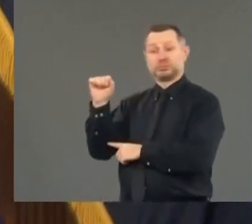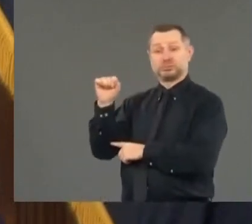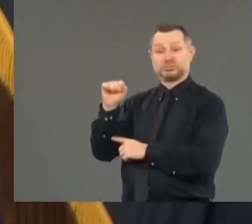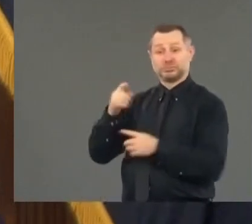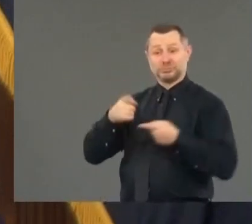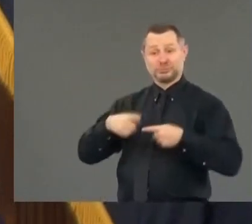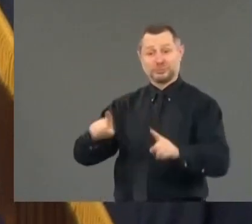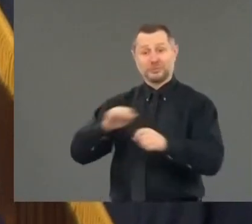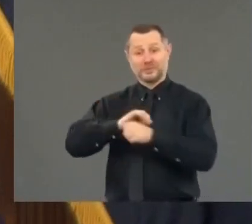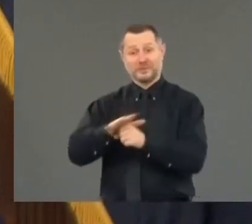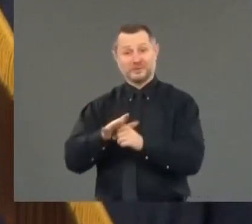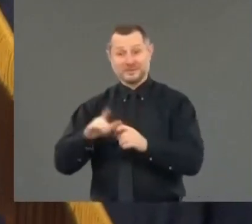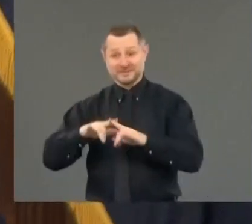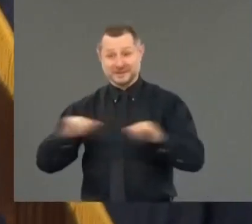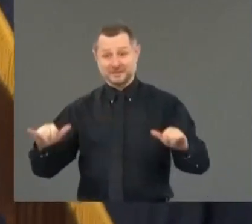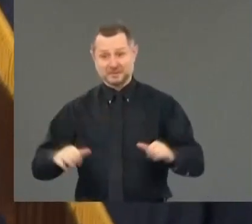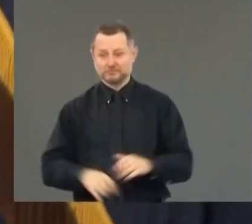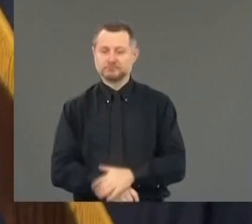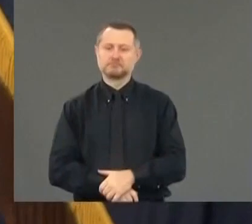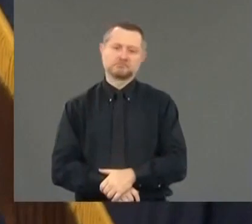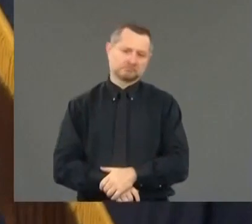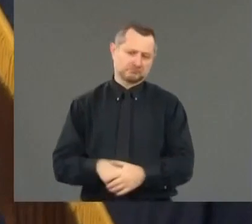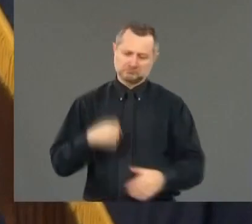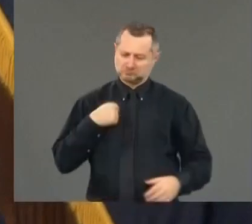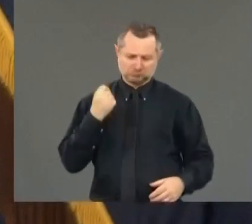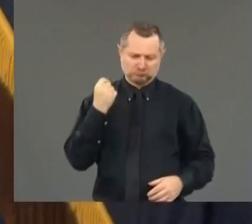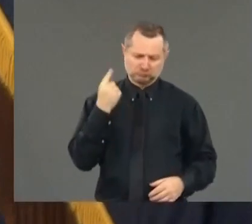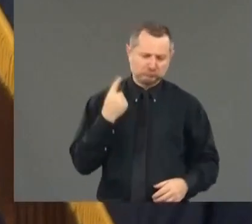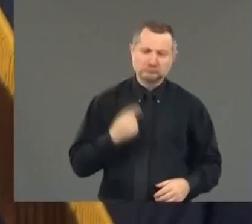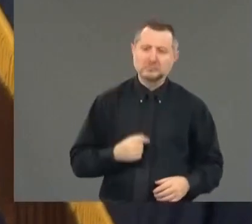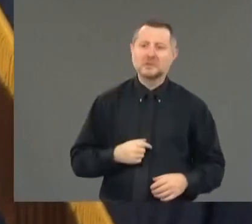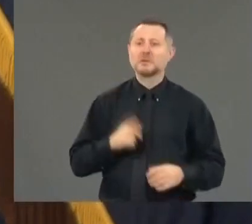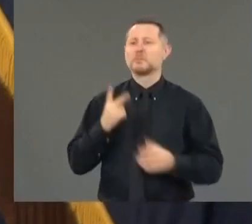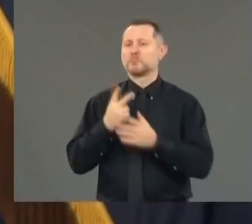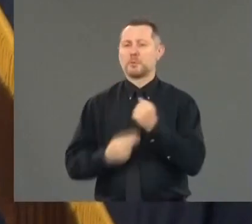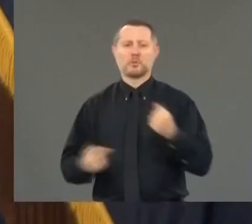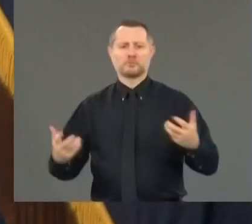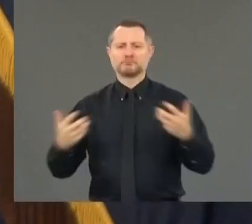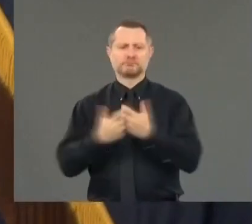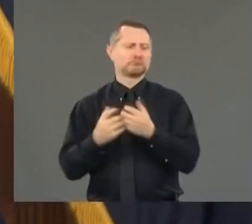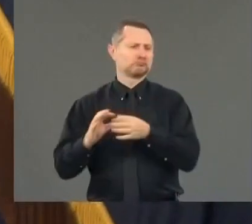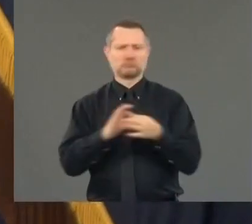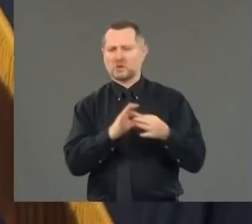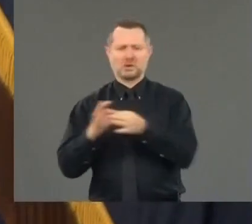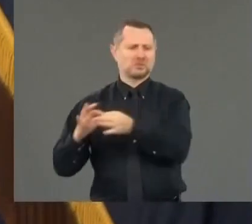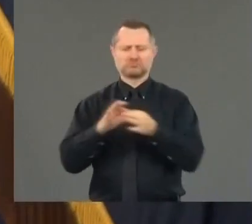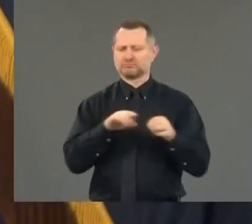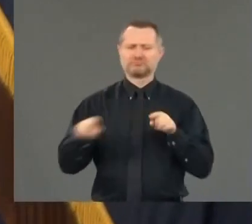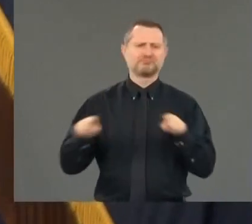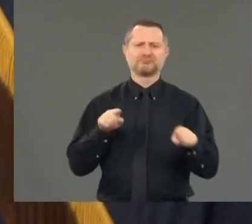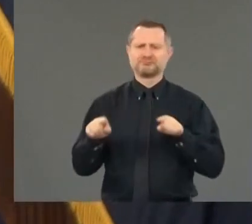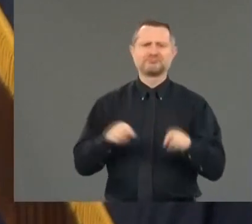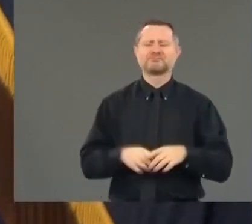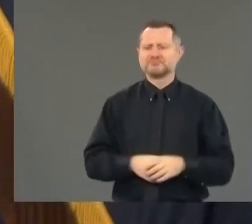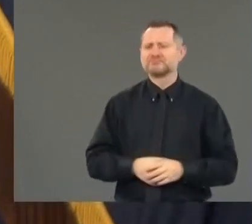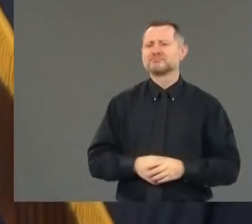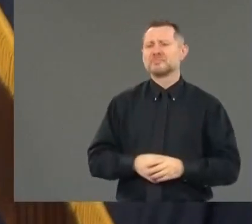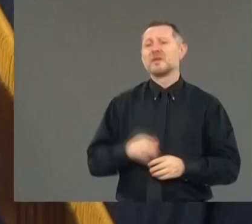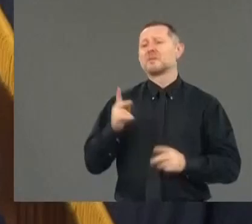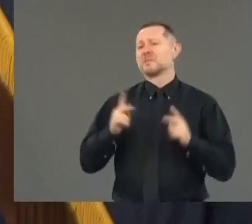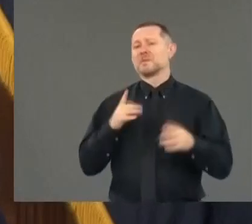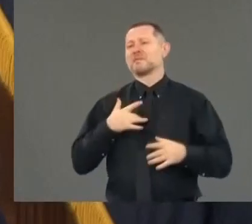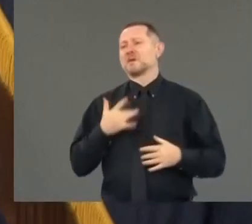pandemic, right? Those are not separate situations. There's tremendous